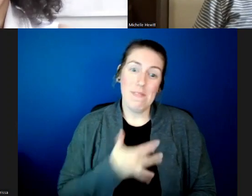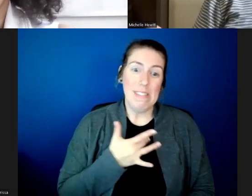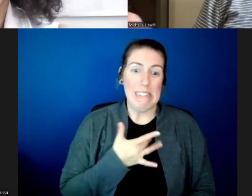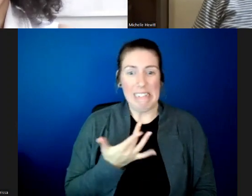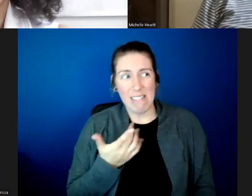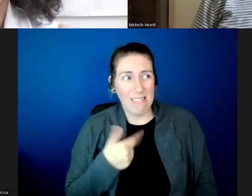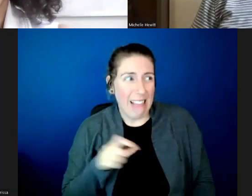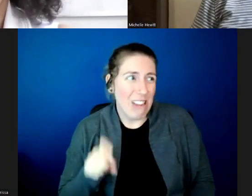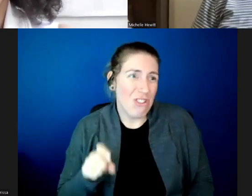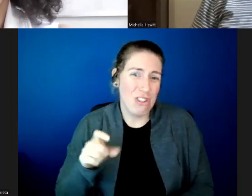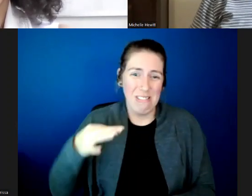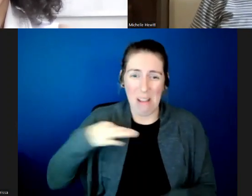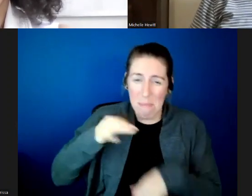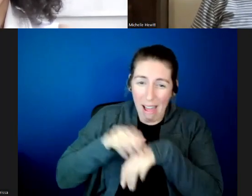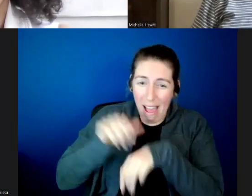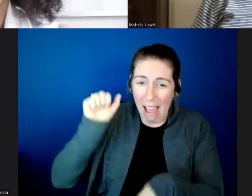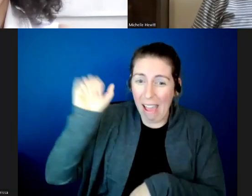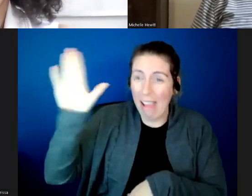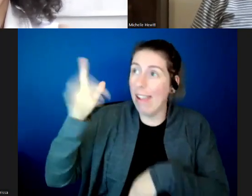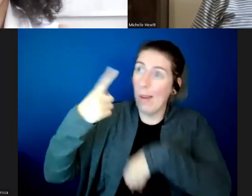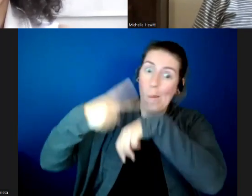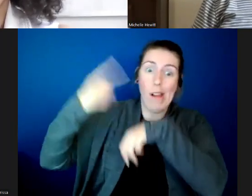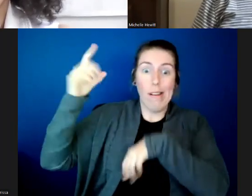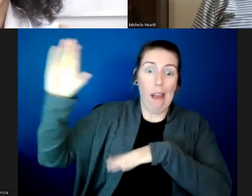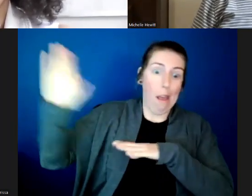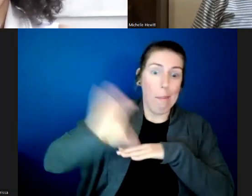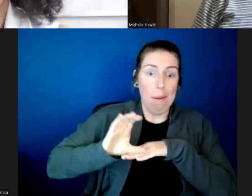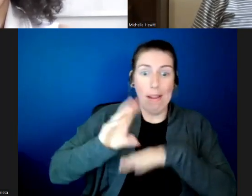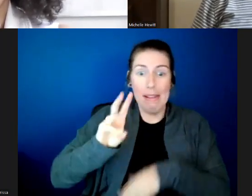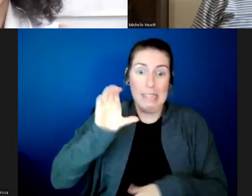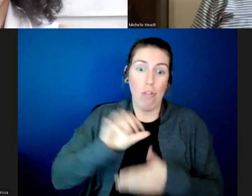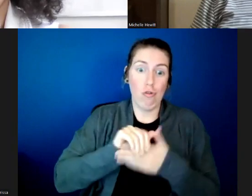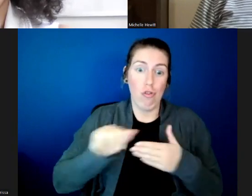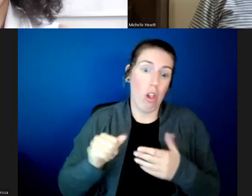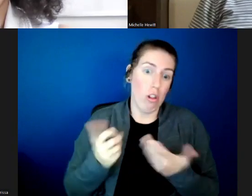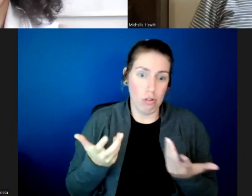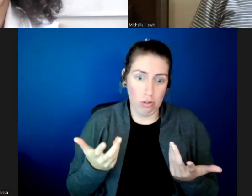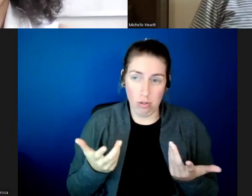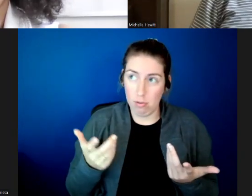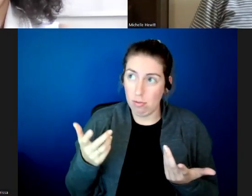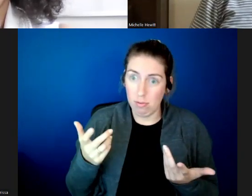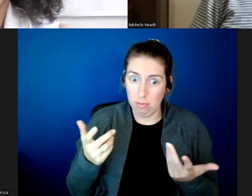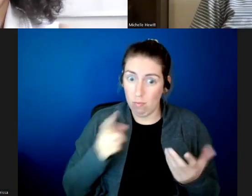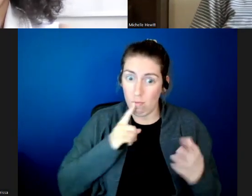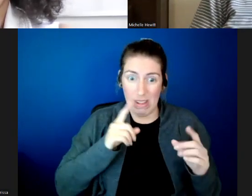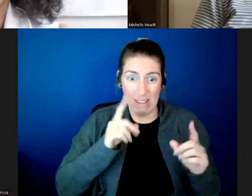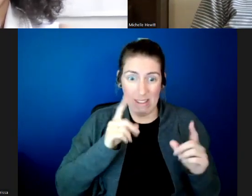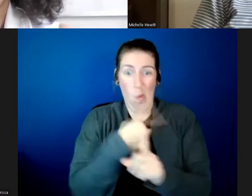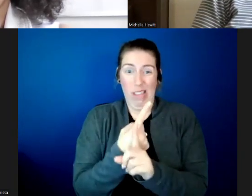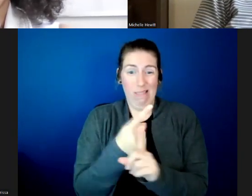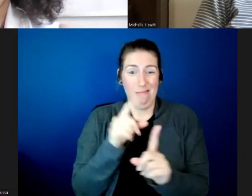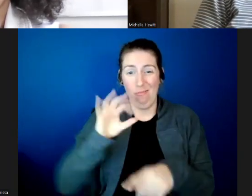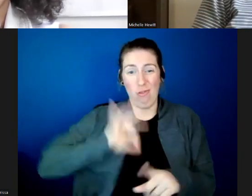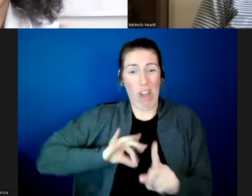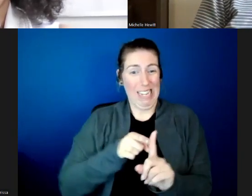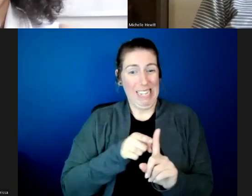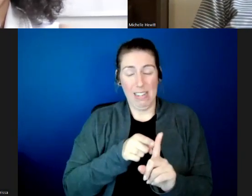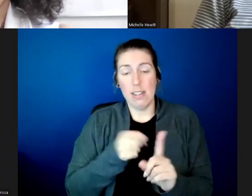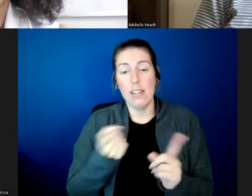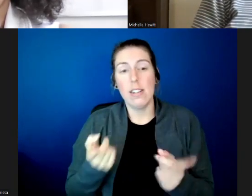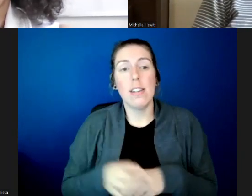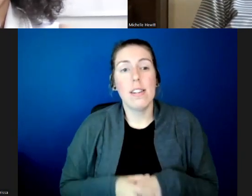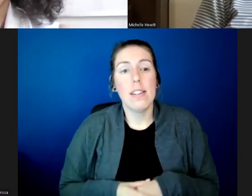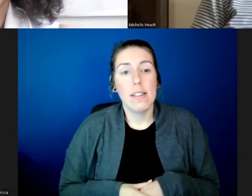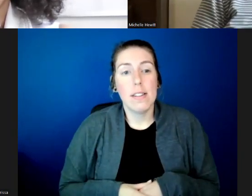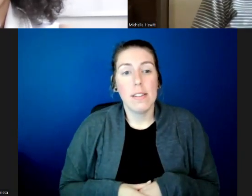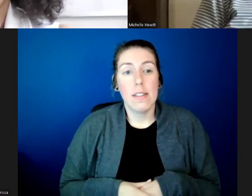to get this one-off payment of $600, the only thing that we saw, because payments during things